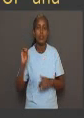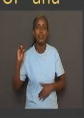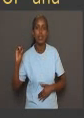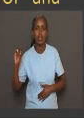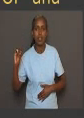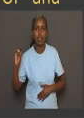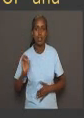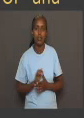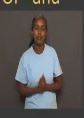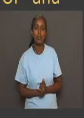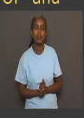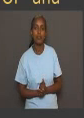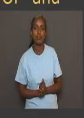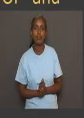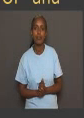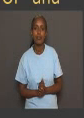theta.